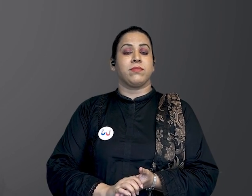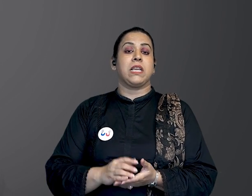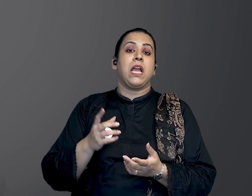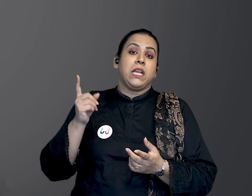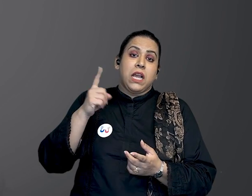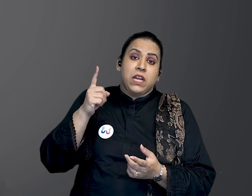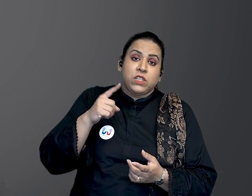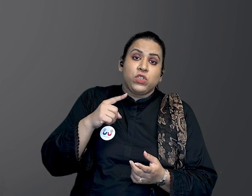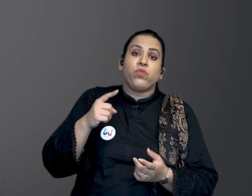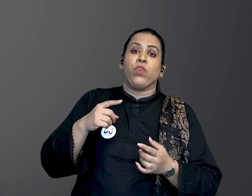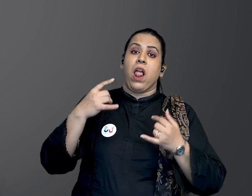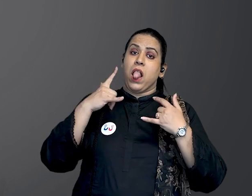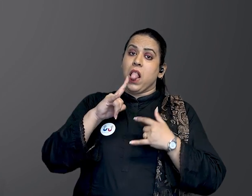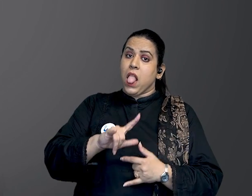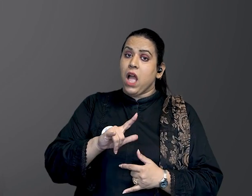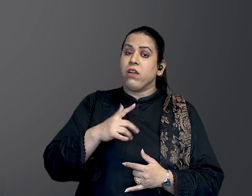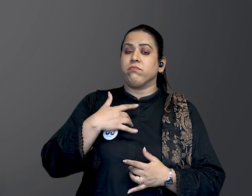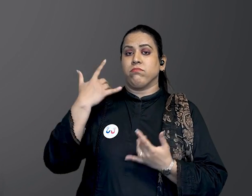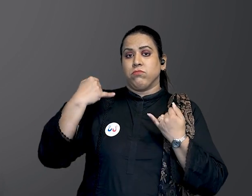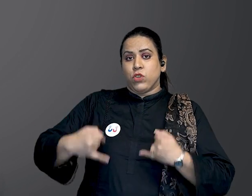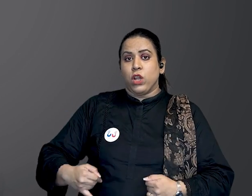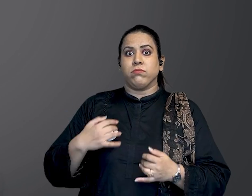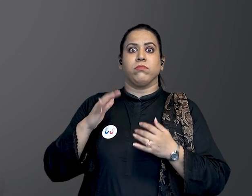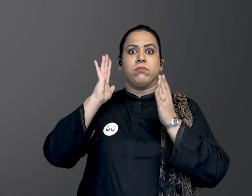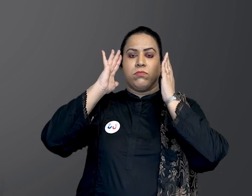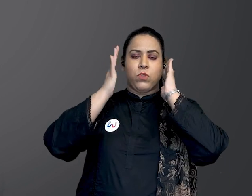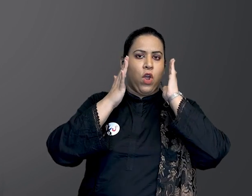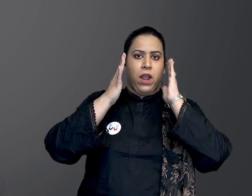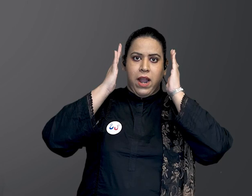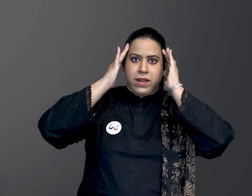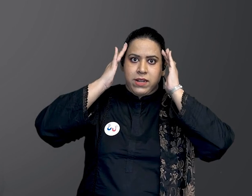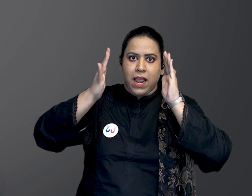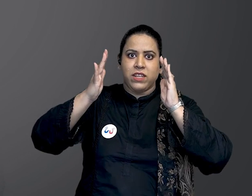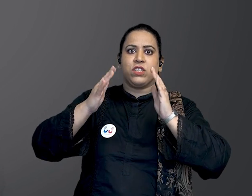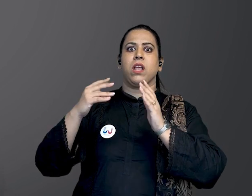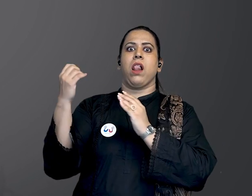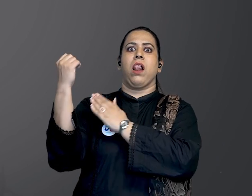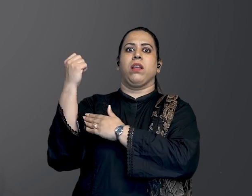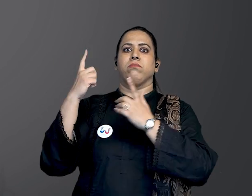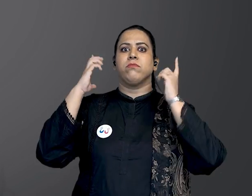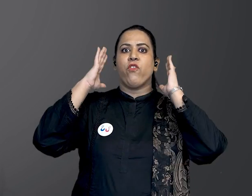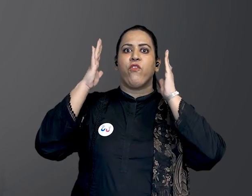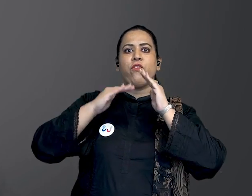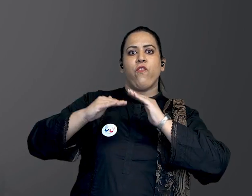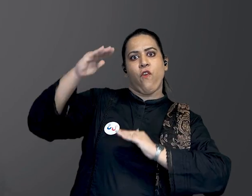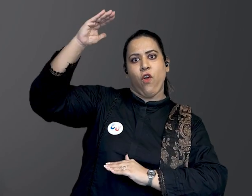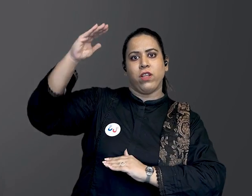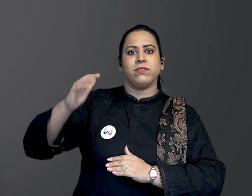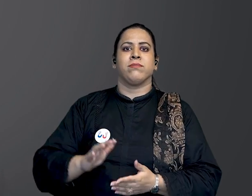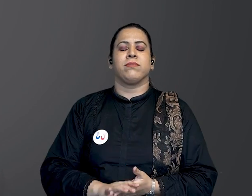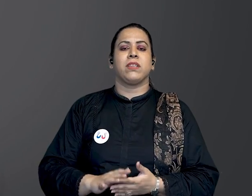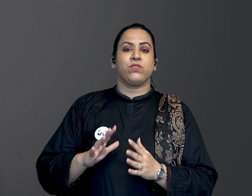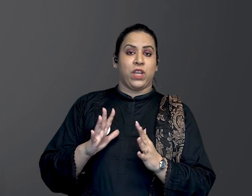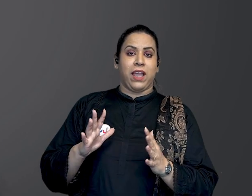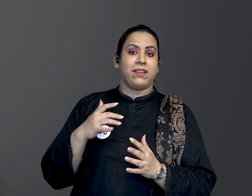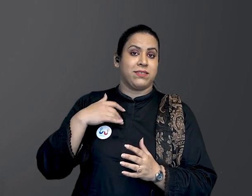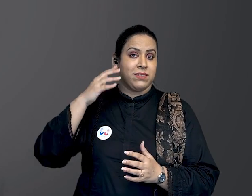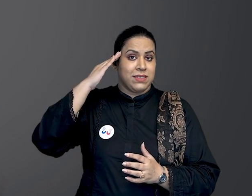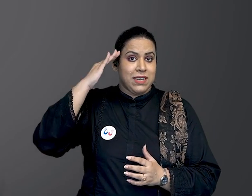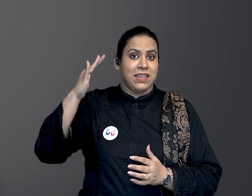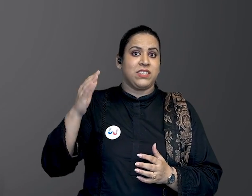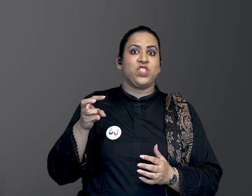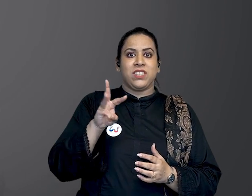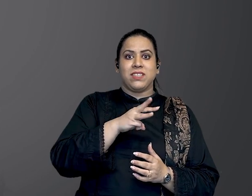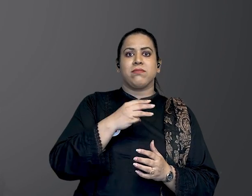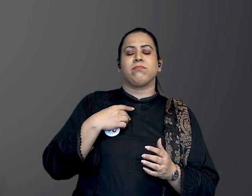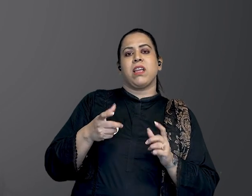identities and acing life in all departments. Because it all starts with your health and your body. And that does reflect in your mindset as